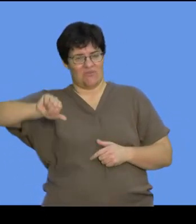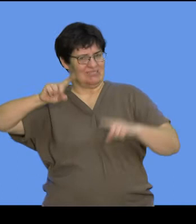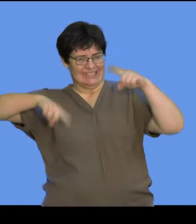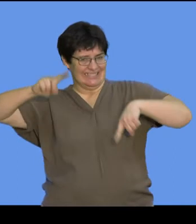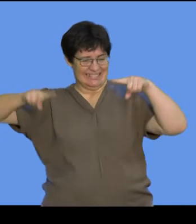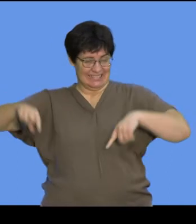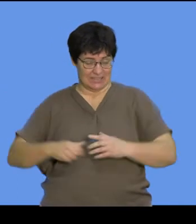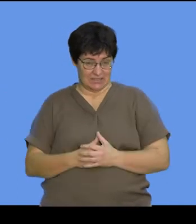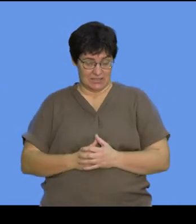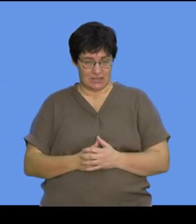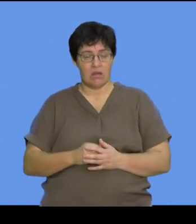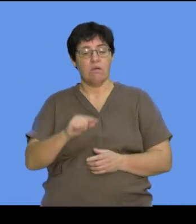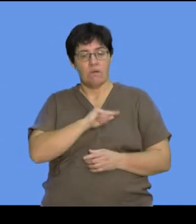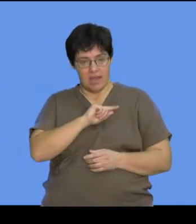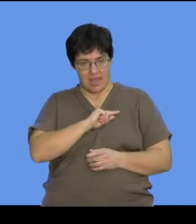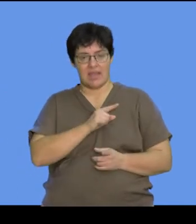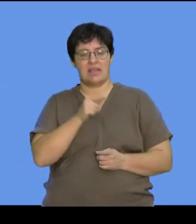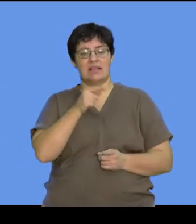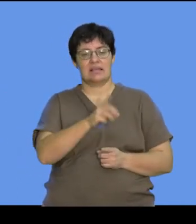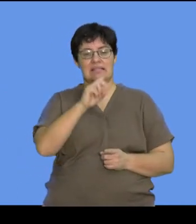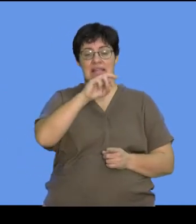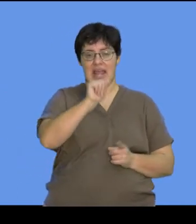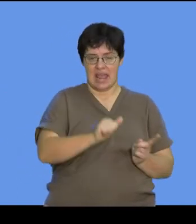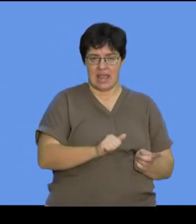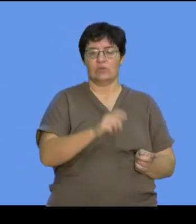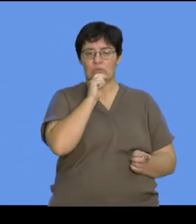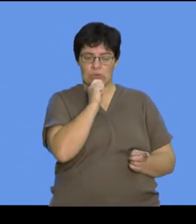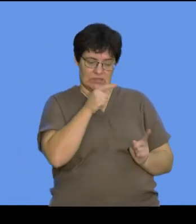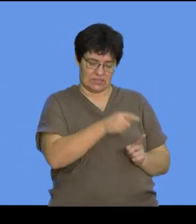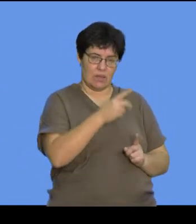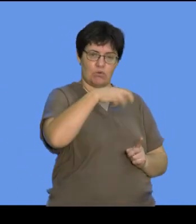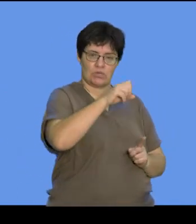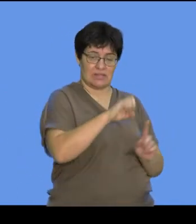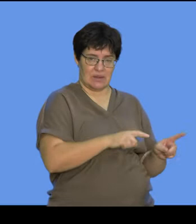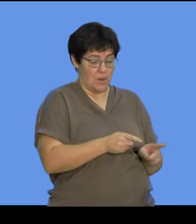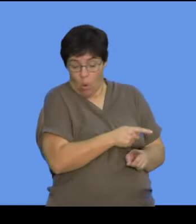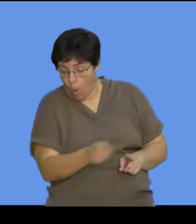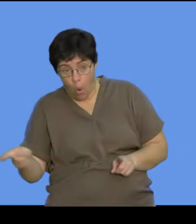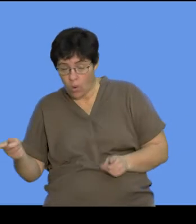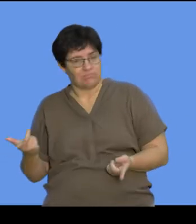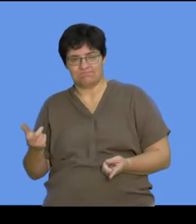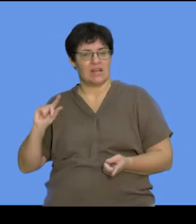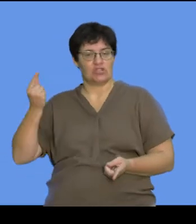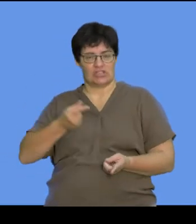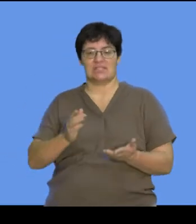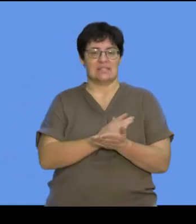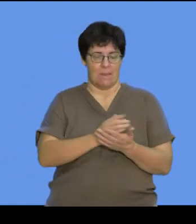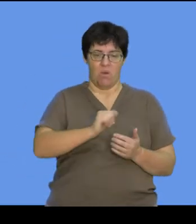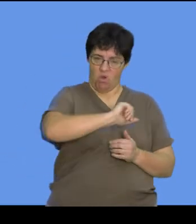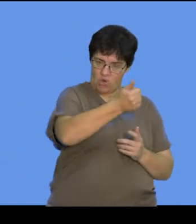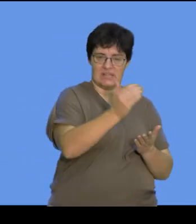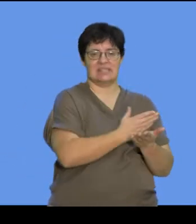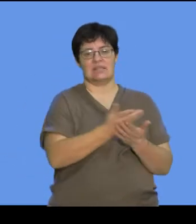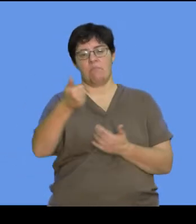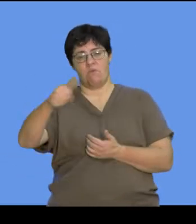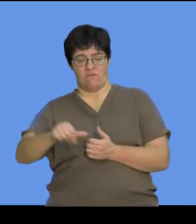mentioned, the reason is that some of the DNA of each cell is used to make proteins. Not all, so certain genes are switched on. So